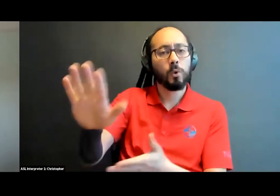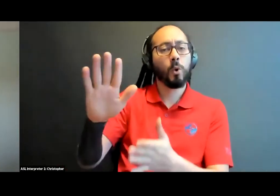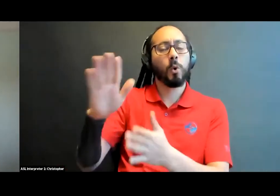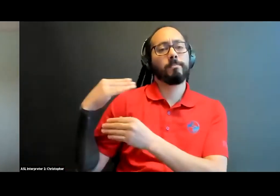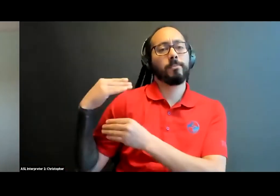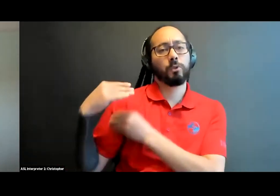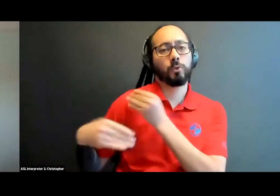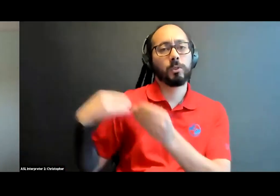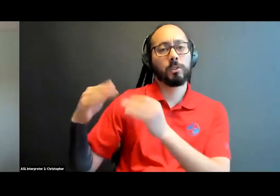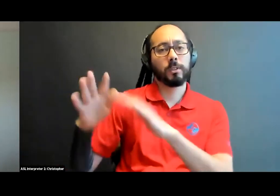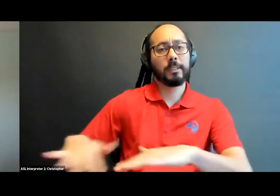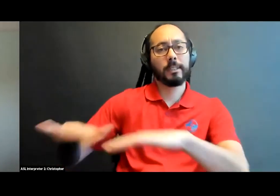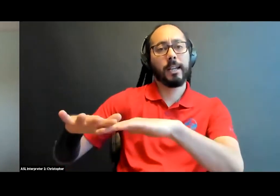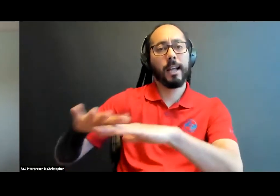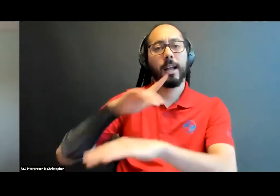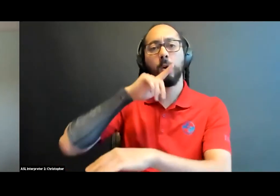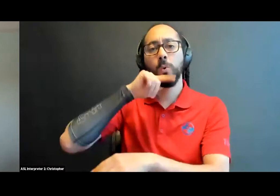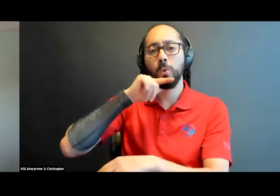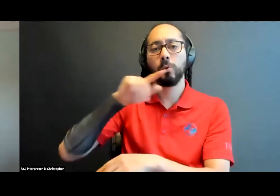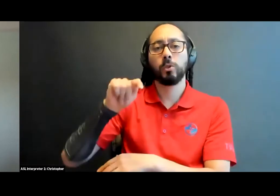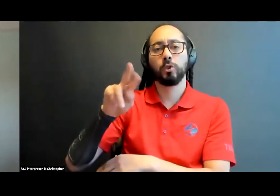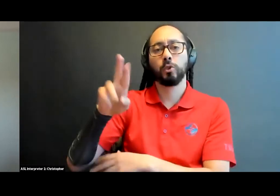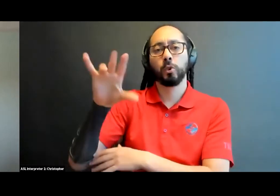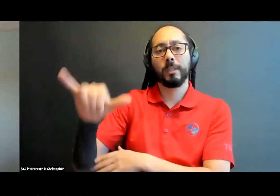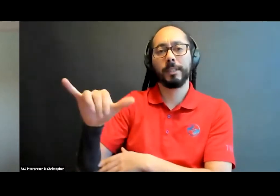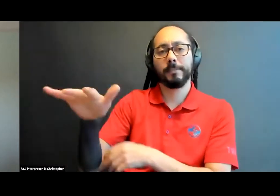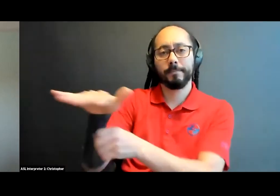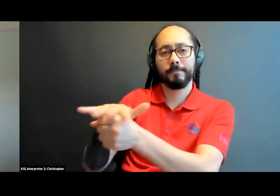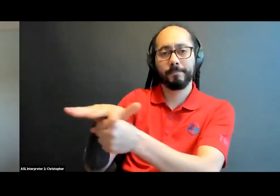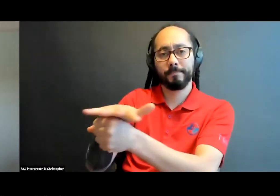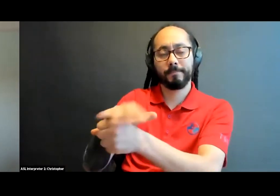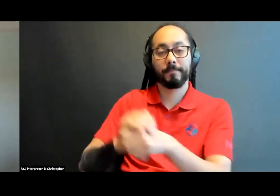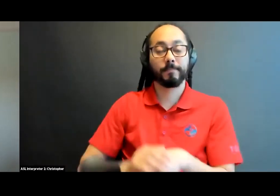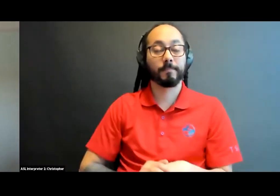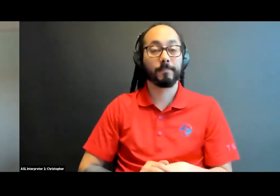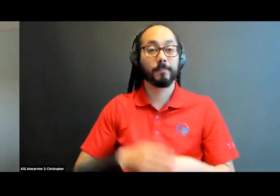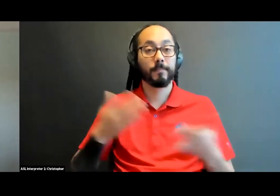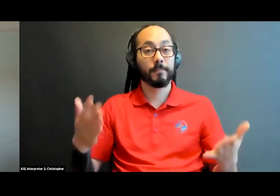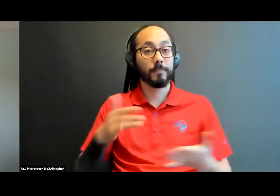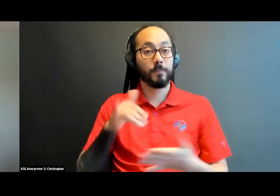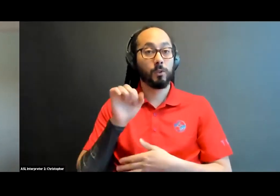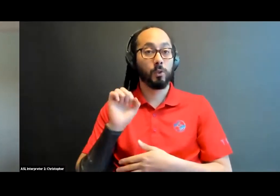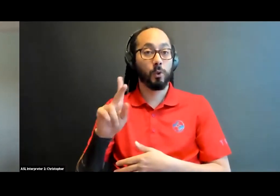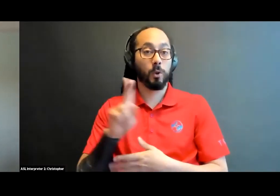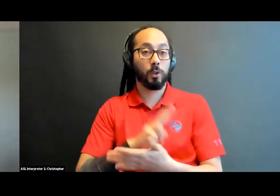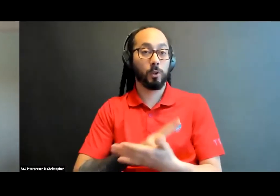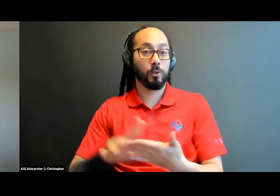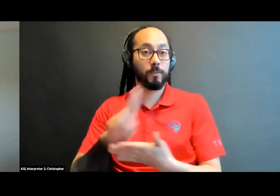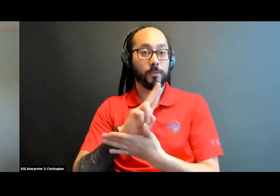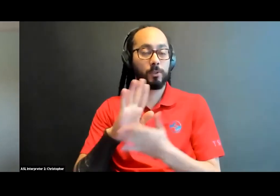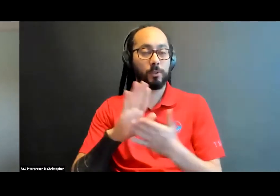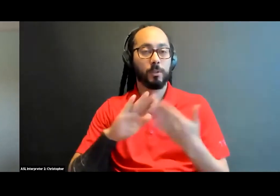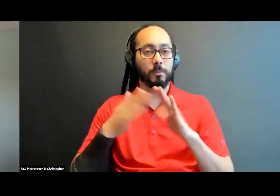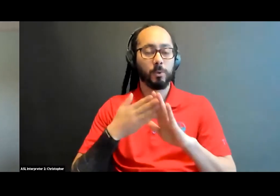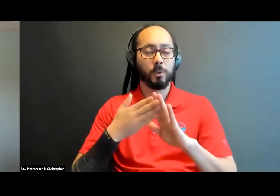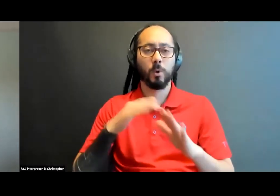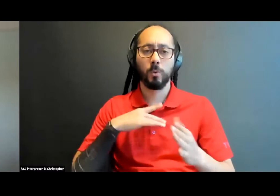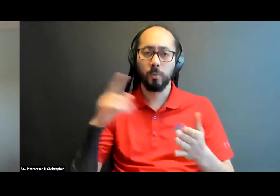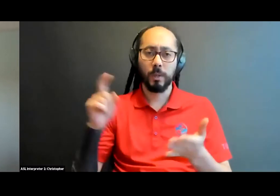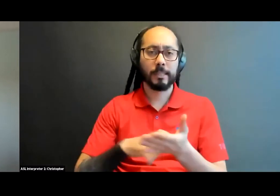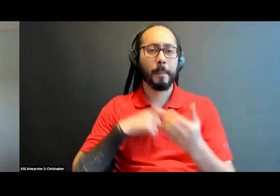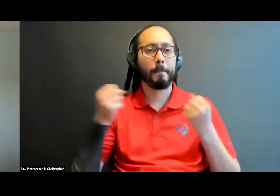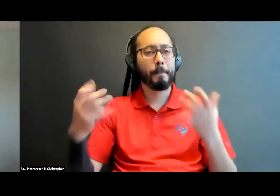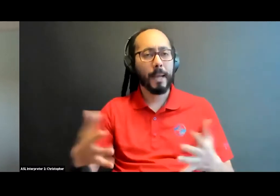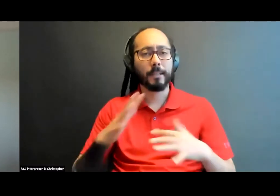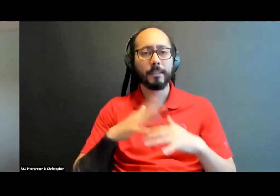current treaty holders. As members of the York University community, we recognize that many Indigenous nations